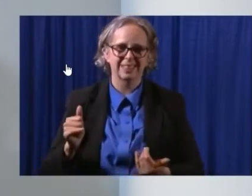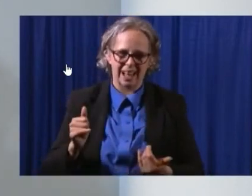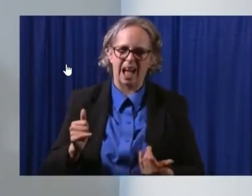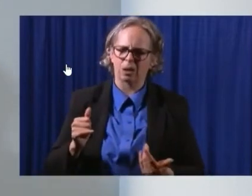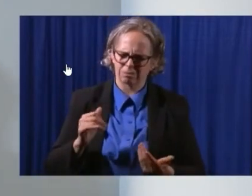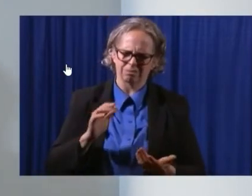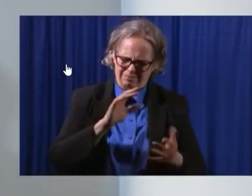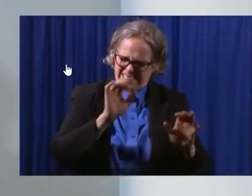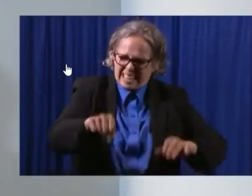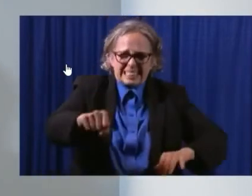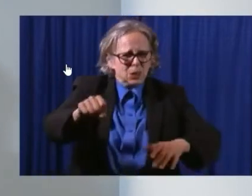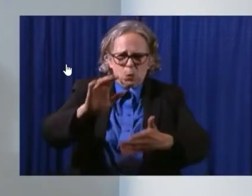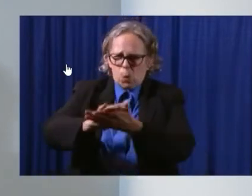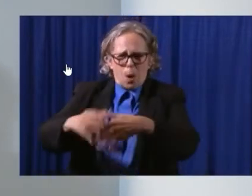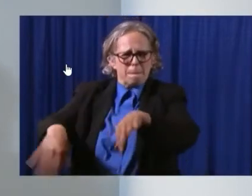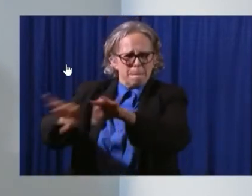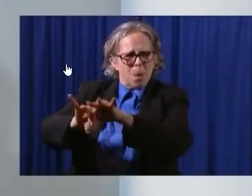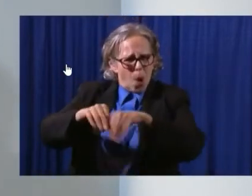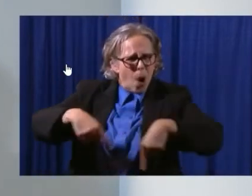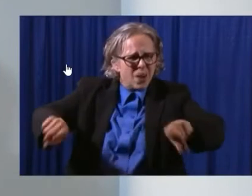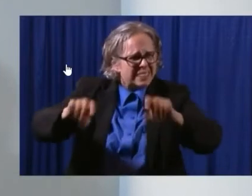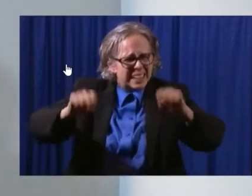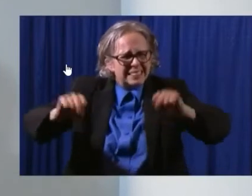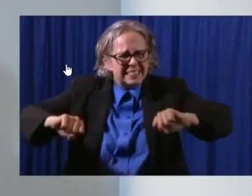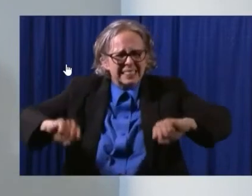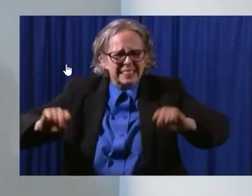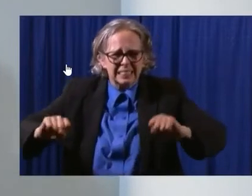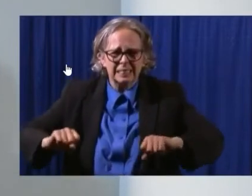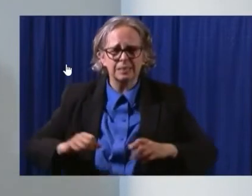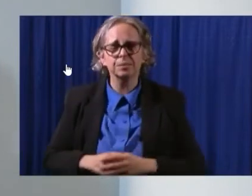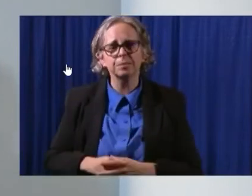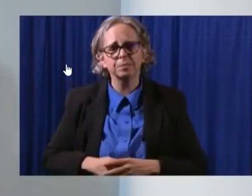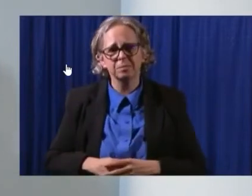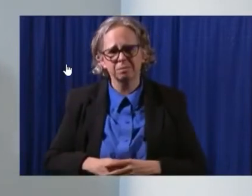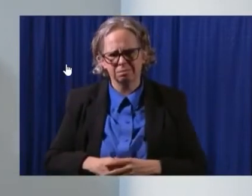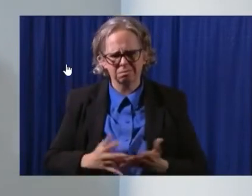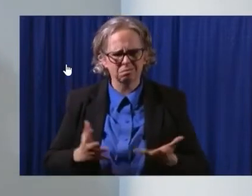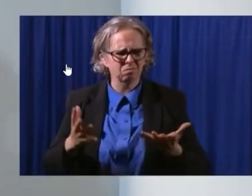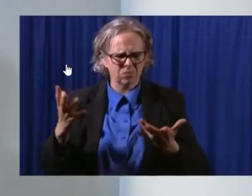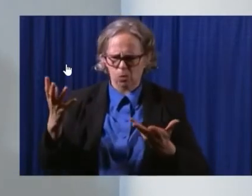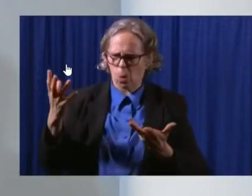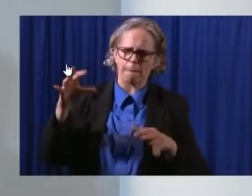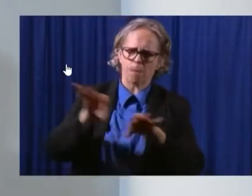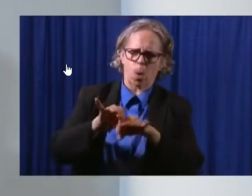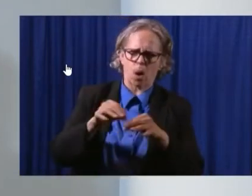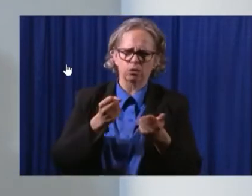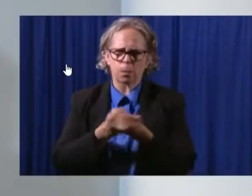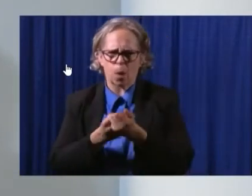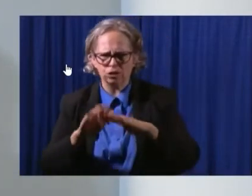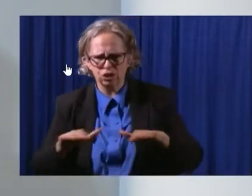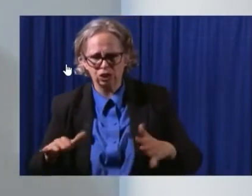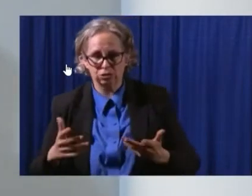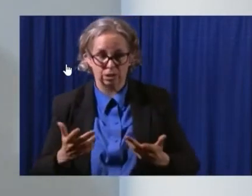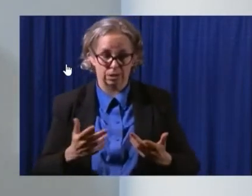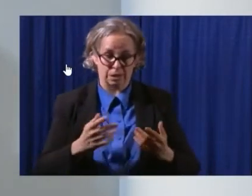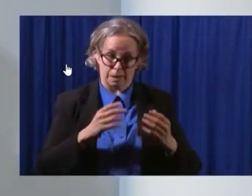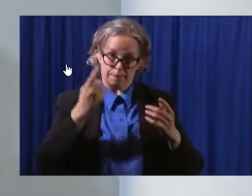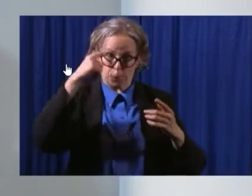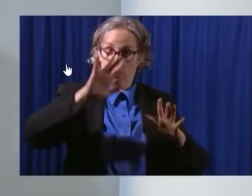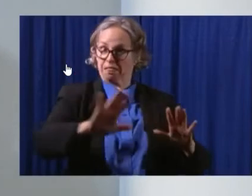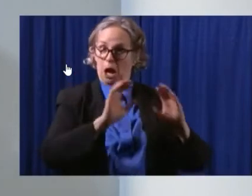do for the children of this state. But the educational landscape is diverse.